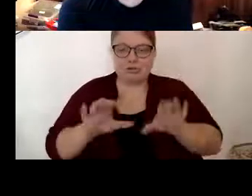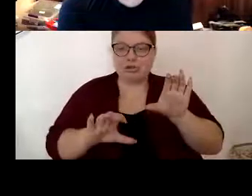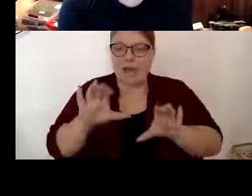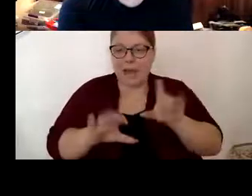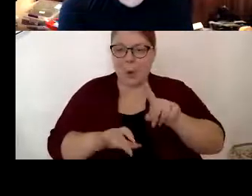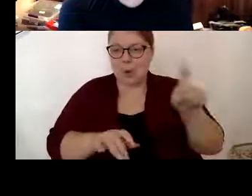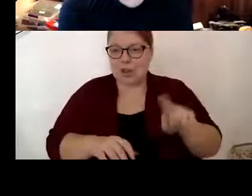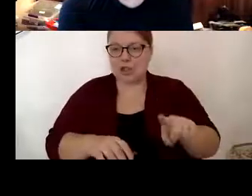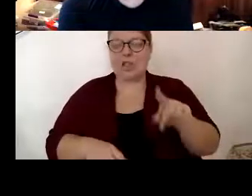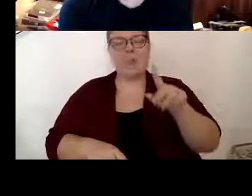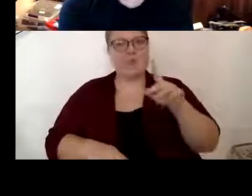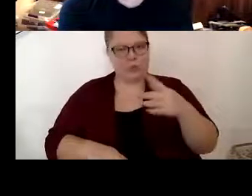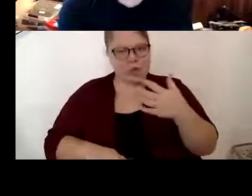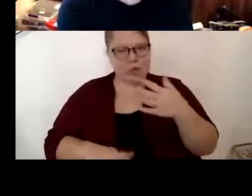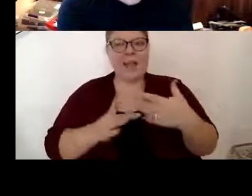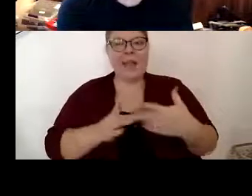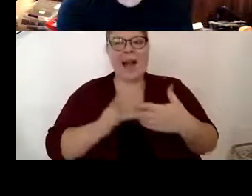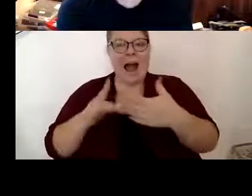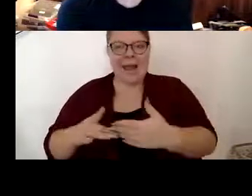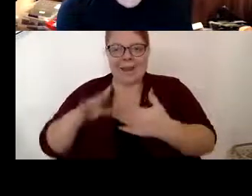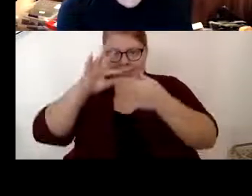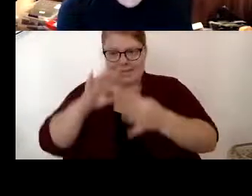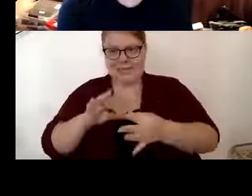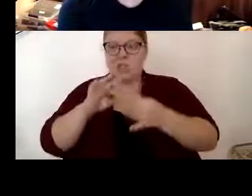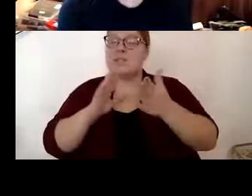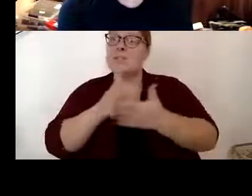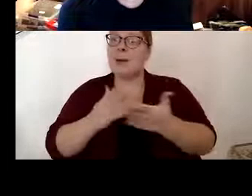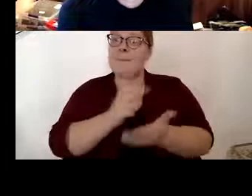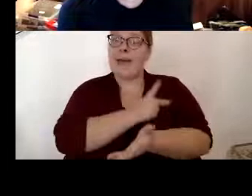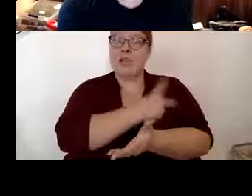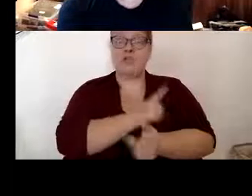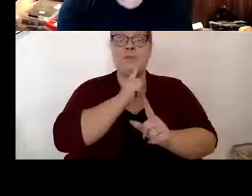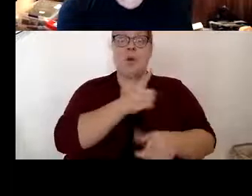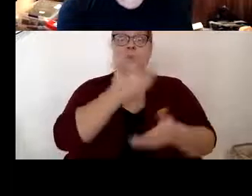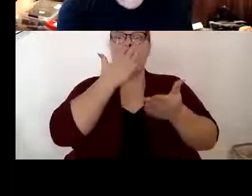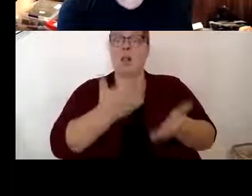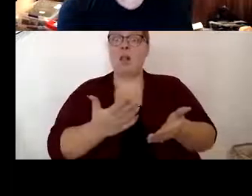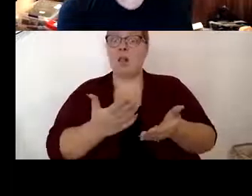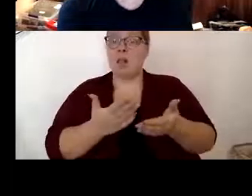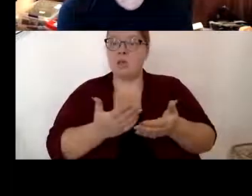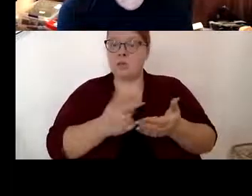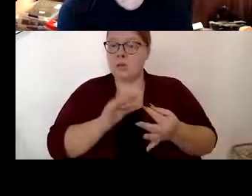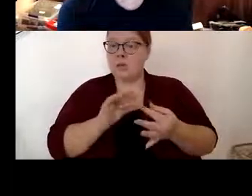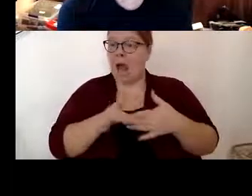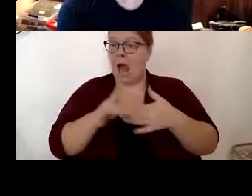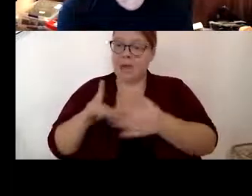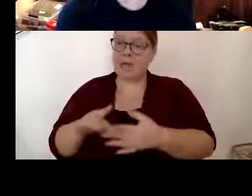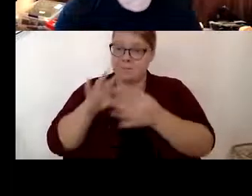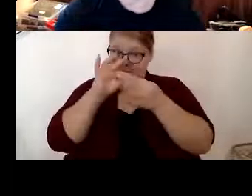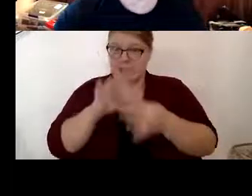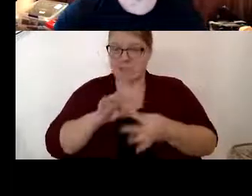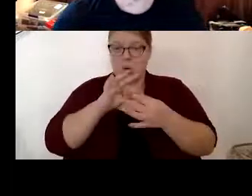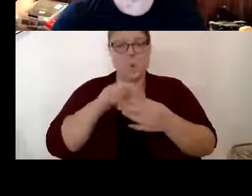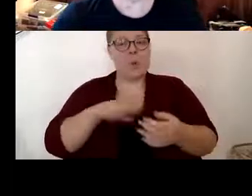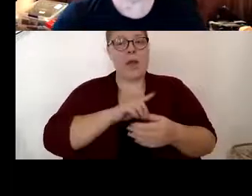thoughts about guided meditation. So some patients respond really well to the guided meditations, and we've got some